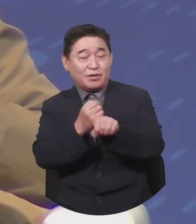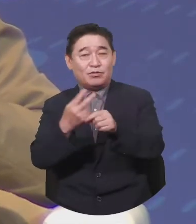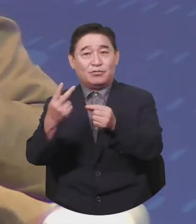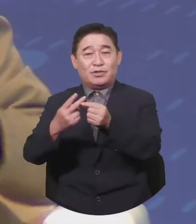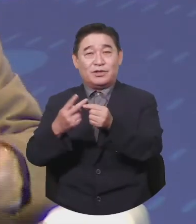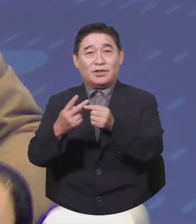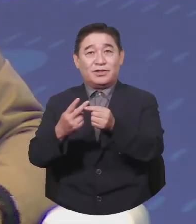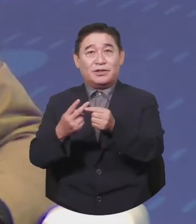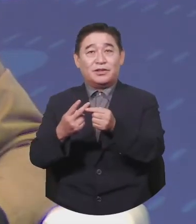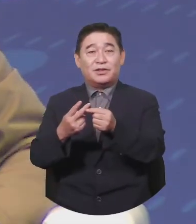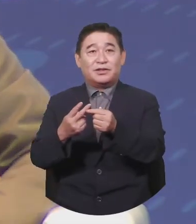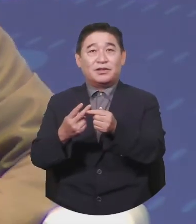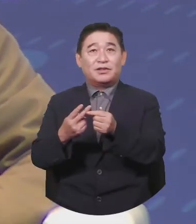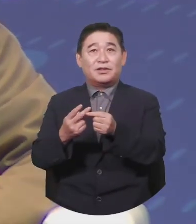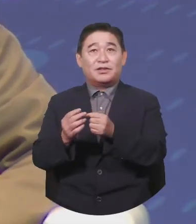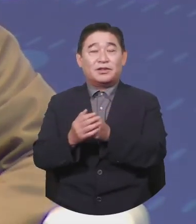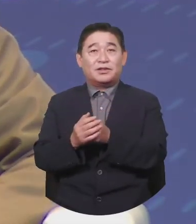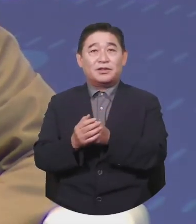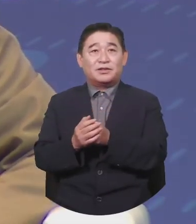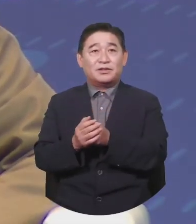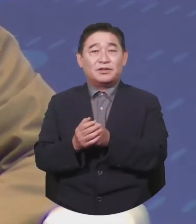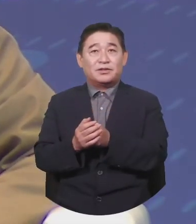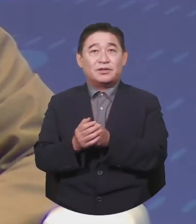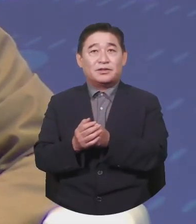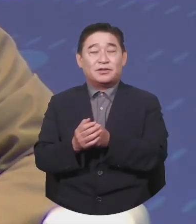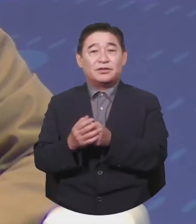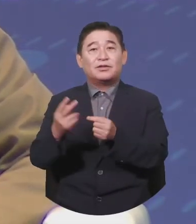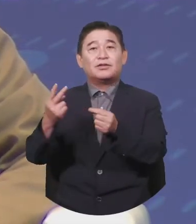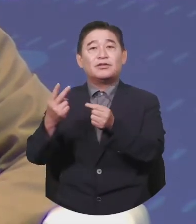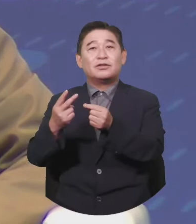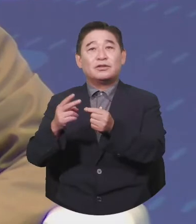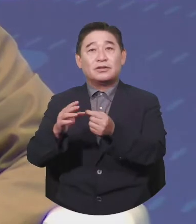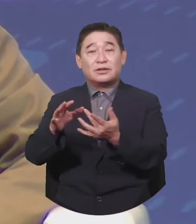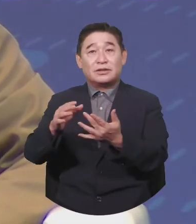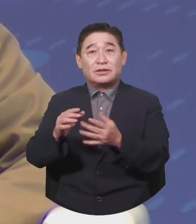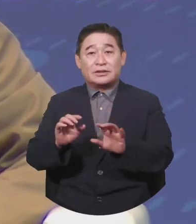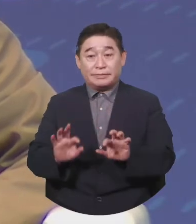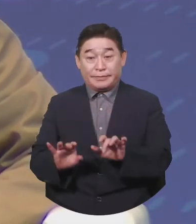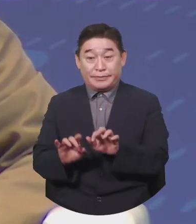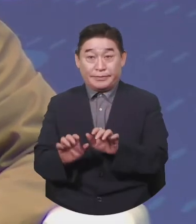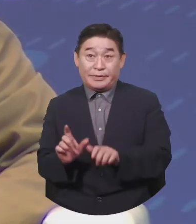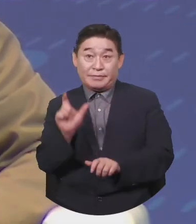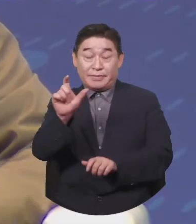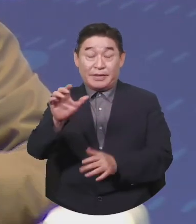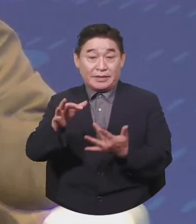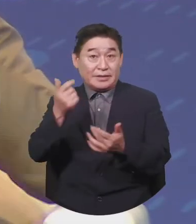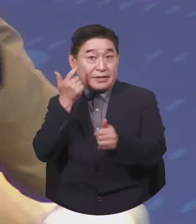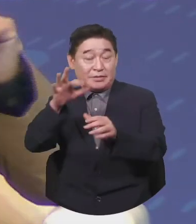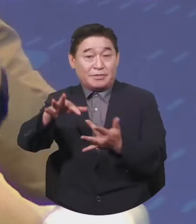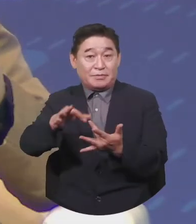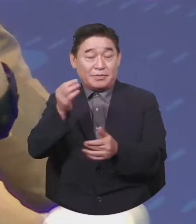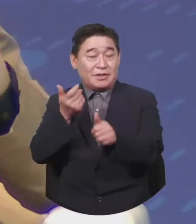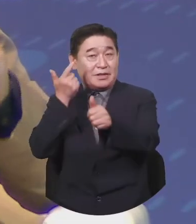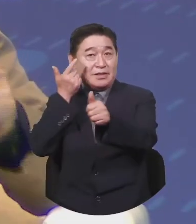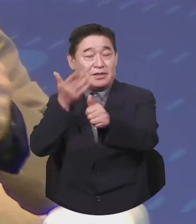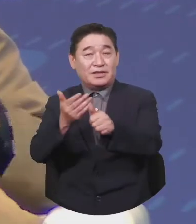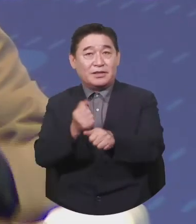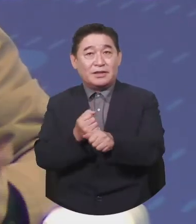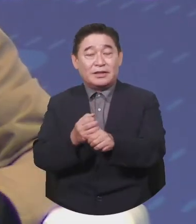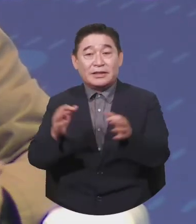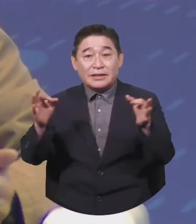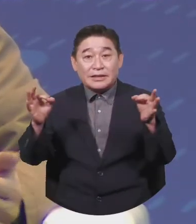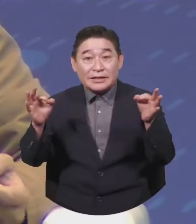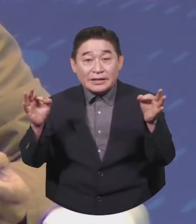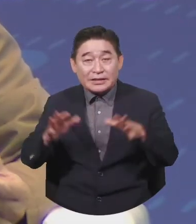the chatting box, and then I'm going to give it to each speaker. Right. So the very quick question to